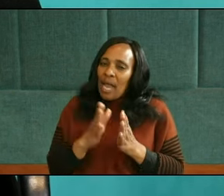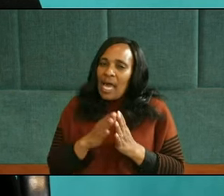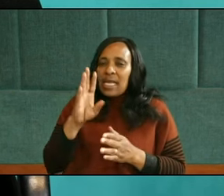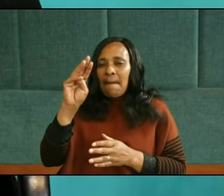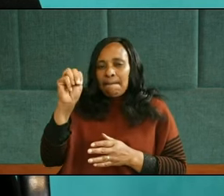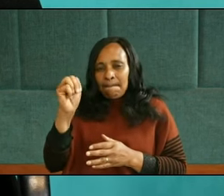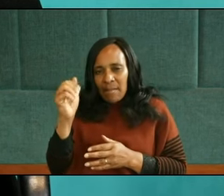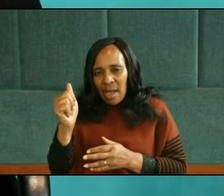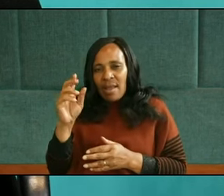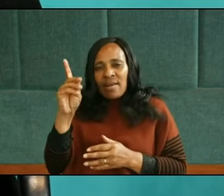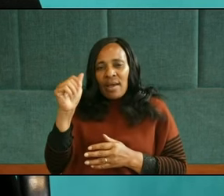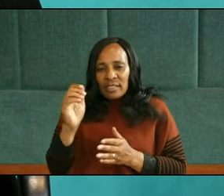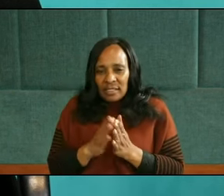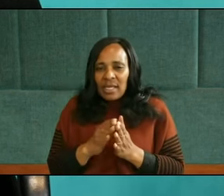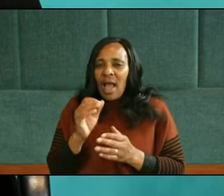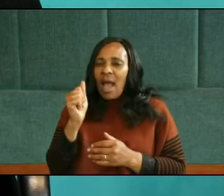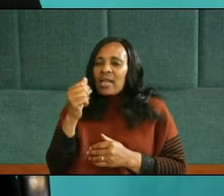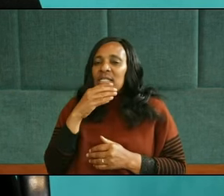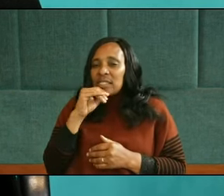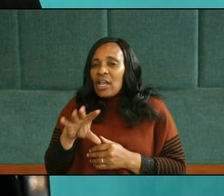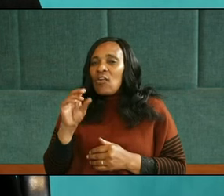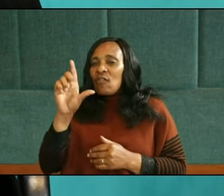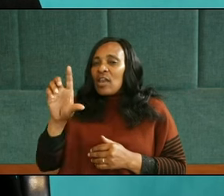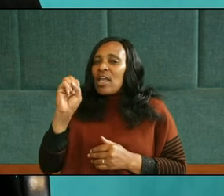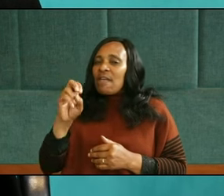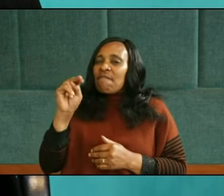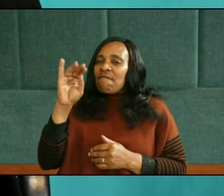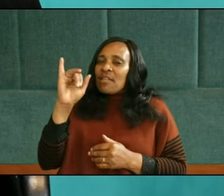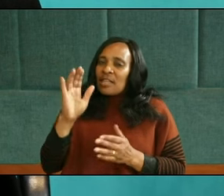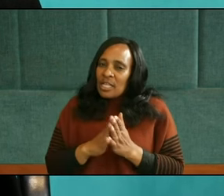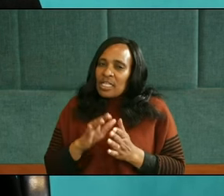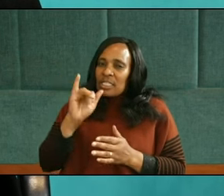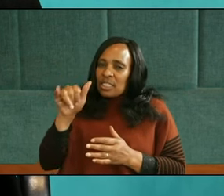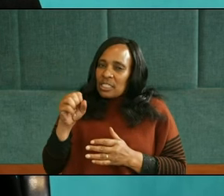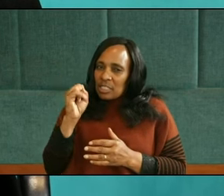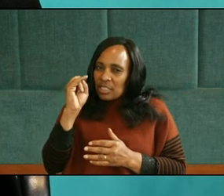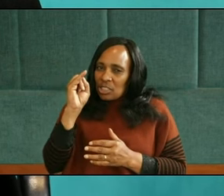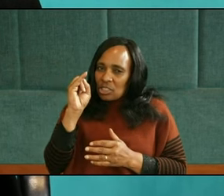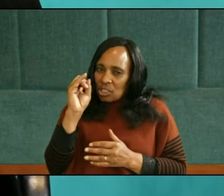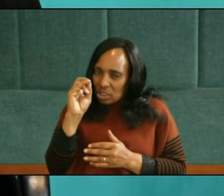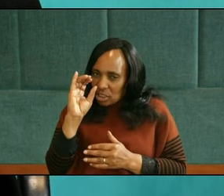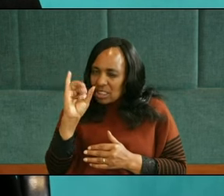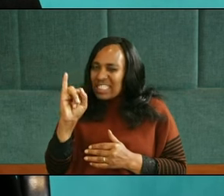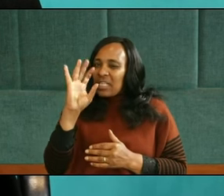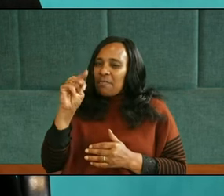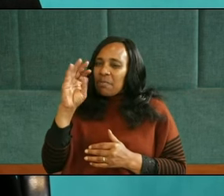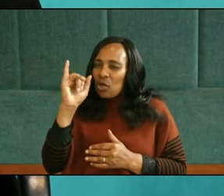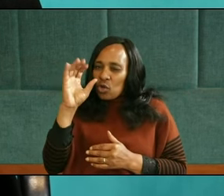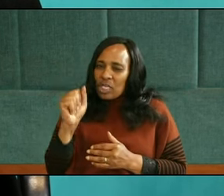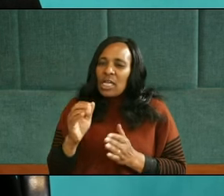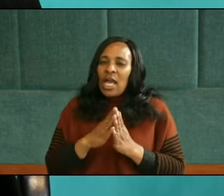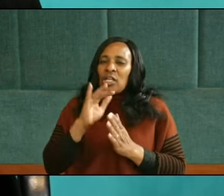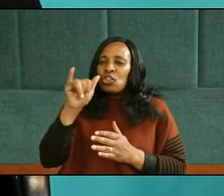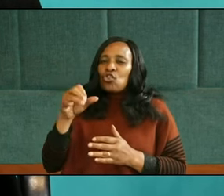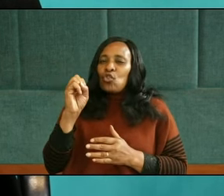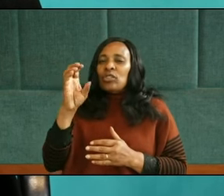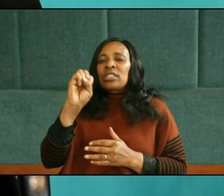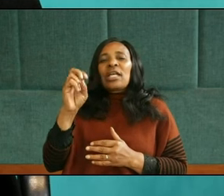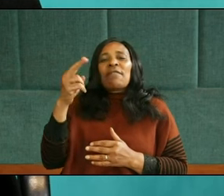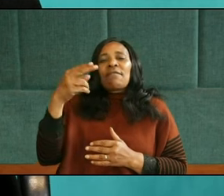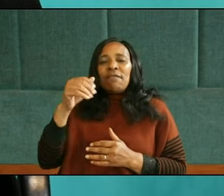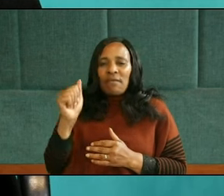the son of Levi, the son of Simeon, the son of Judah, the son of Joseph, the son of Jonam, the son